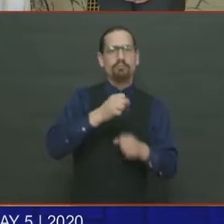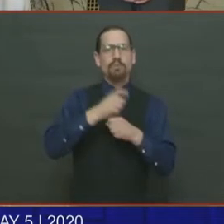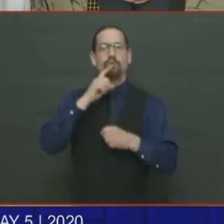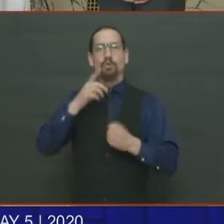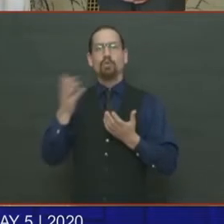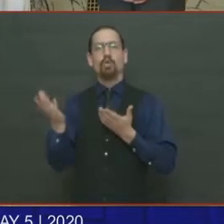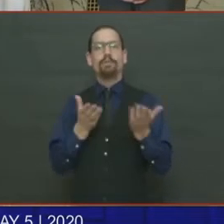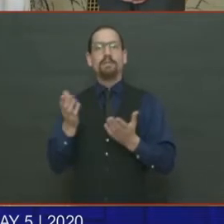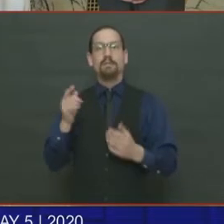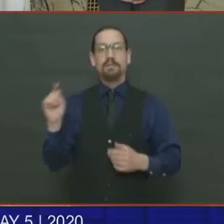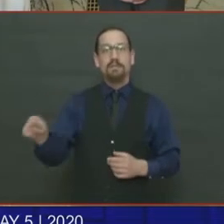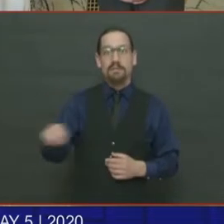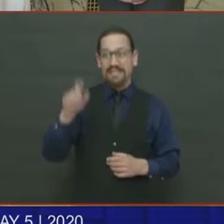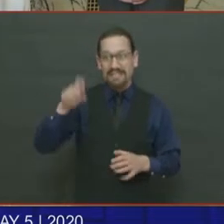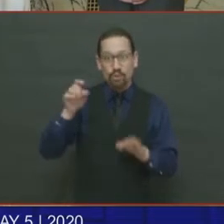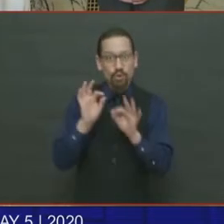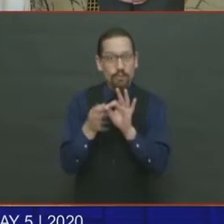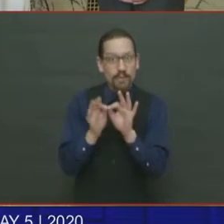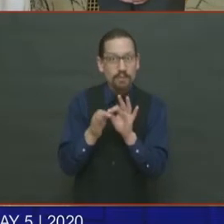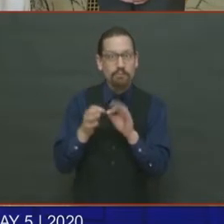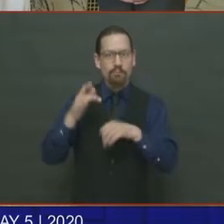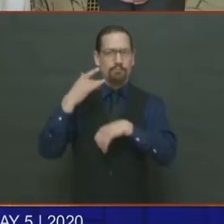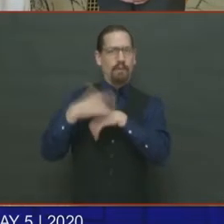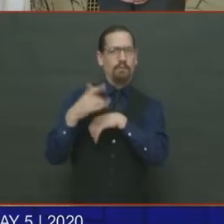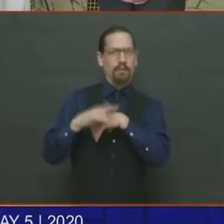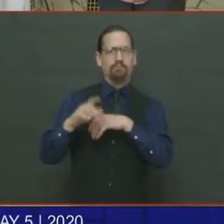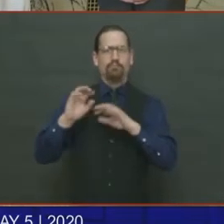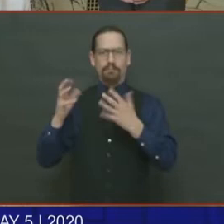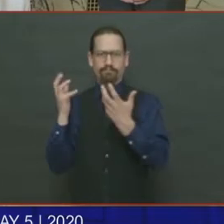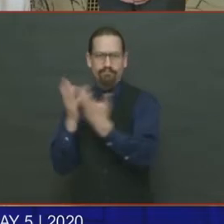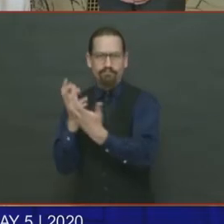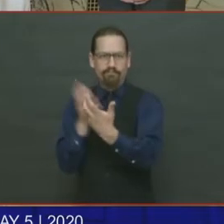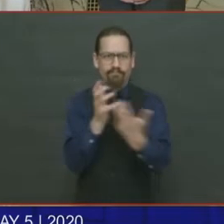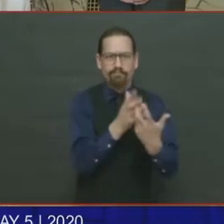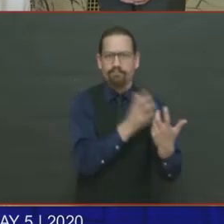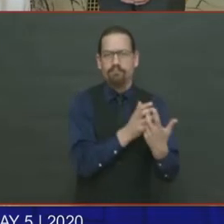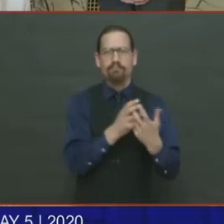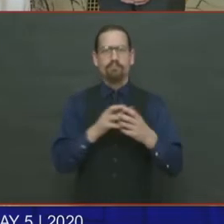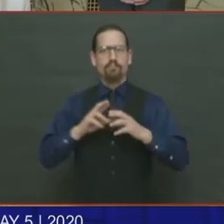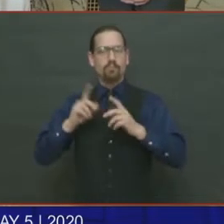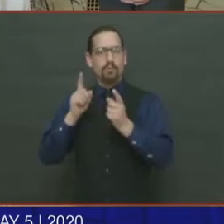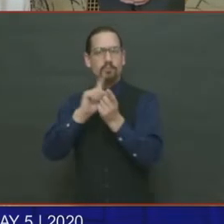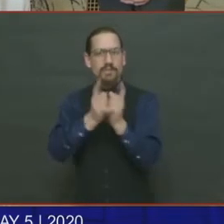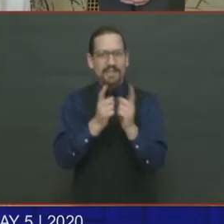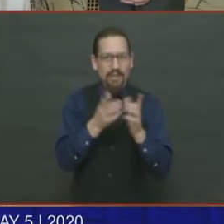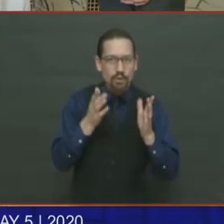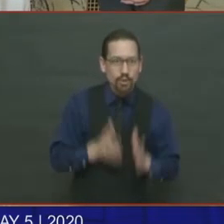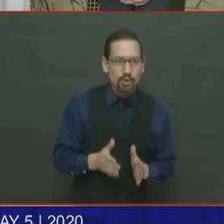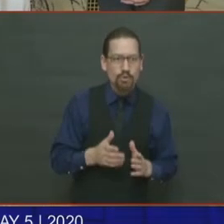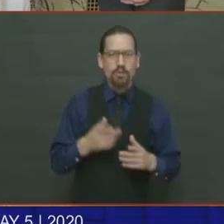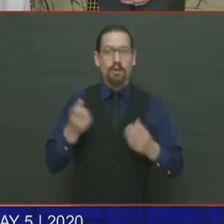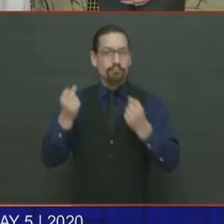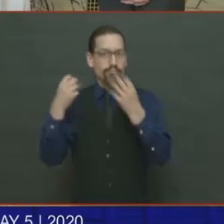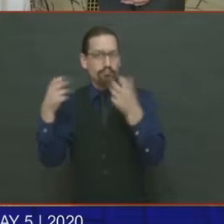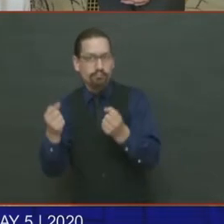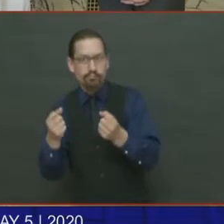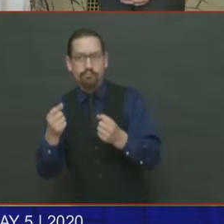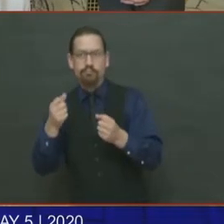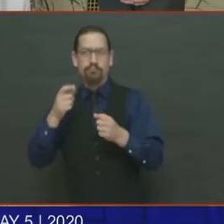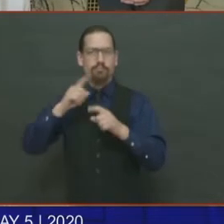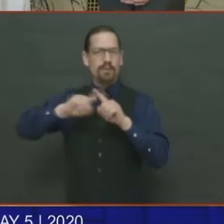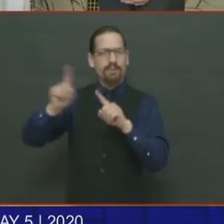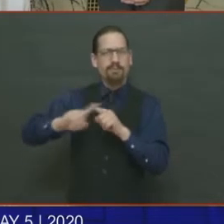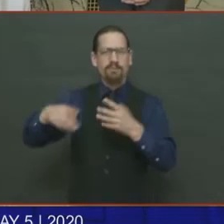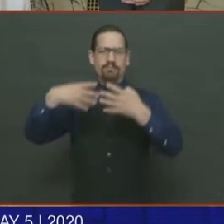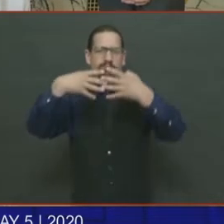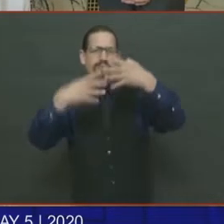each community are available to them, such as translation services. So that's the work that the governor referenced that we are